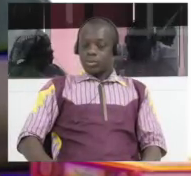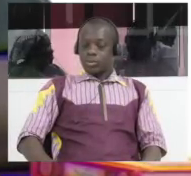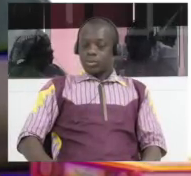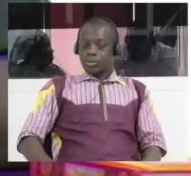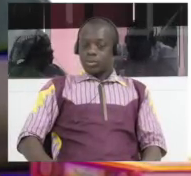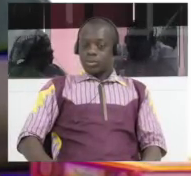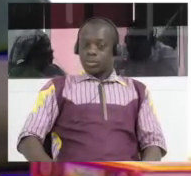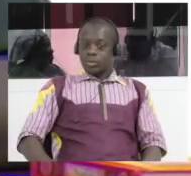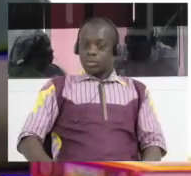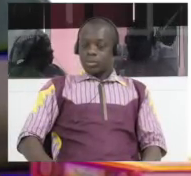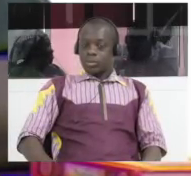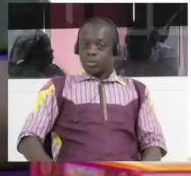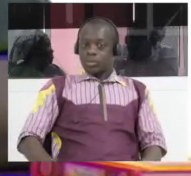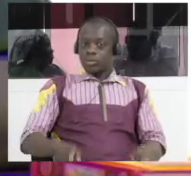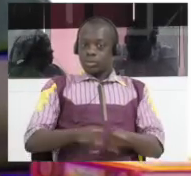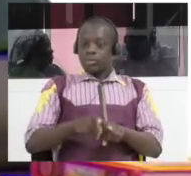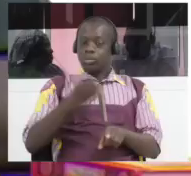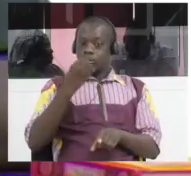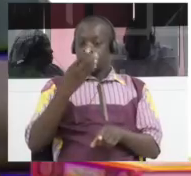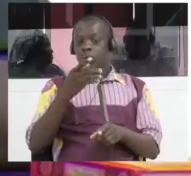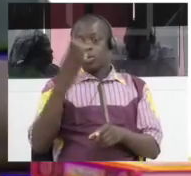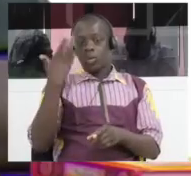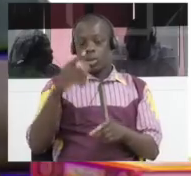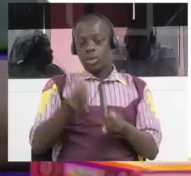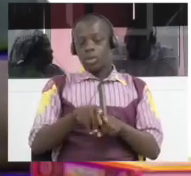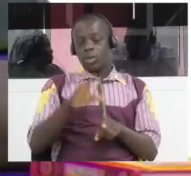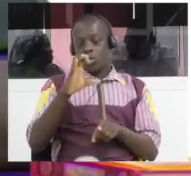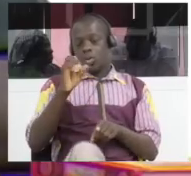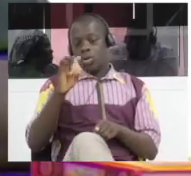as I said, you know, when the commander